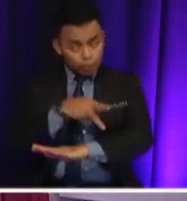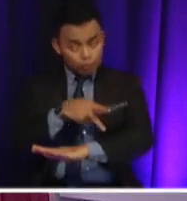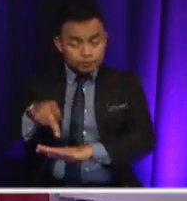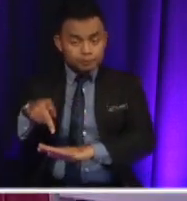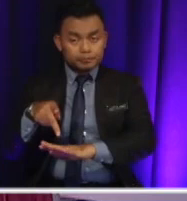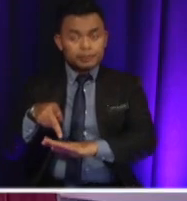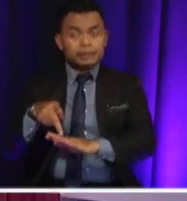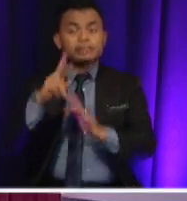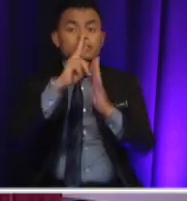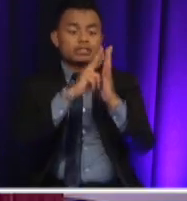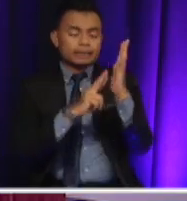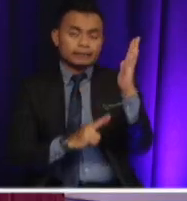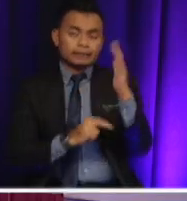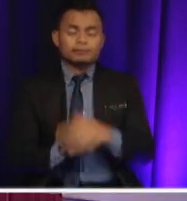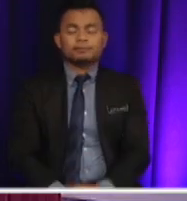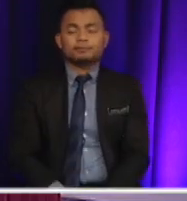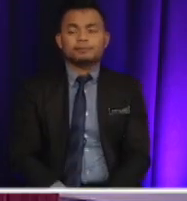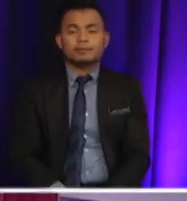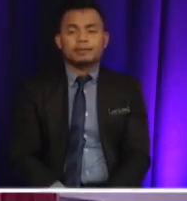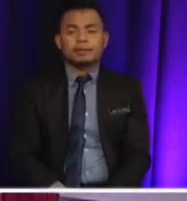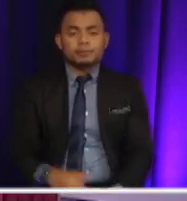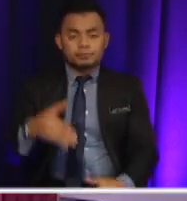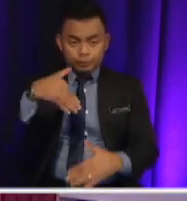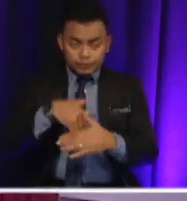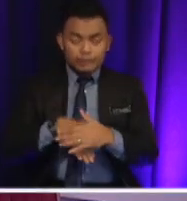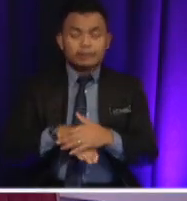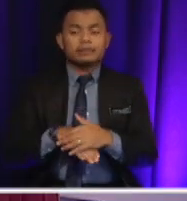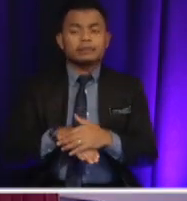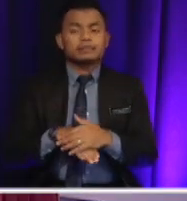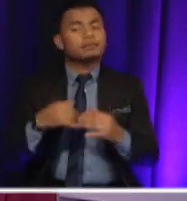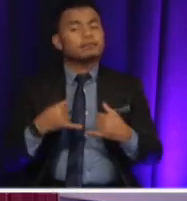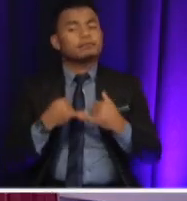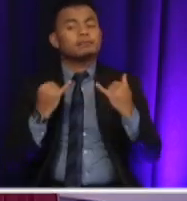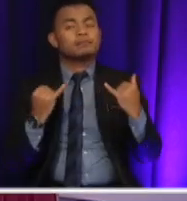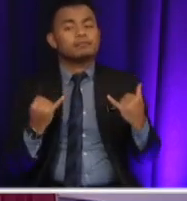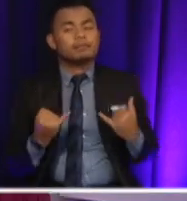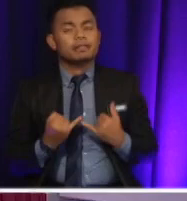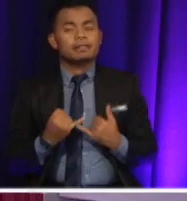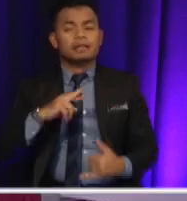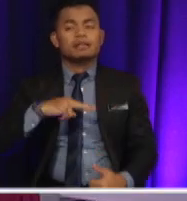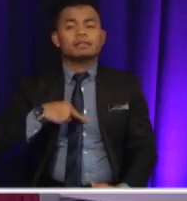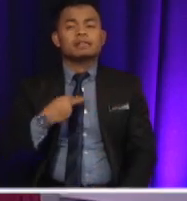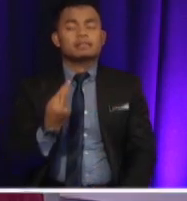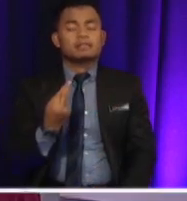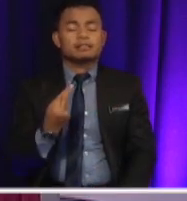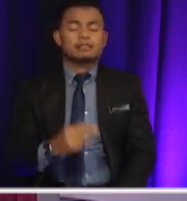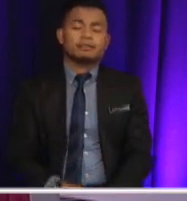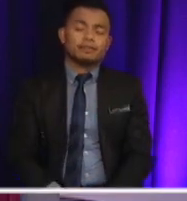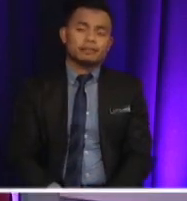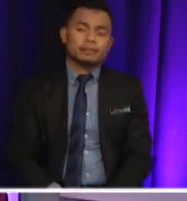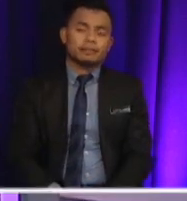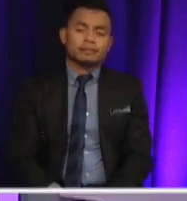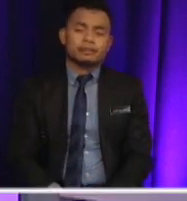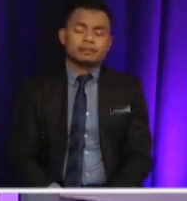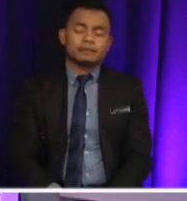you recite a poem, you put in the feelings that the poem is trying to convey based on what